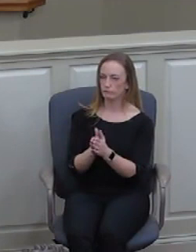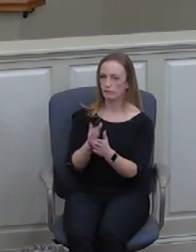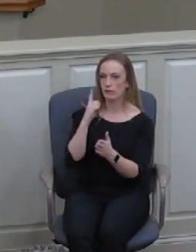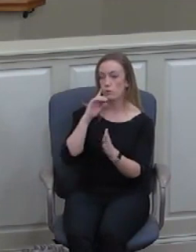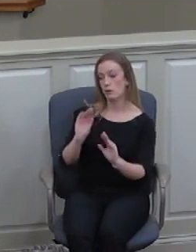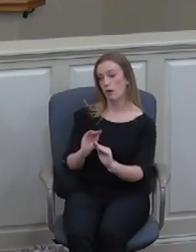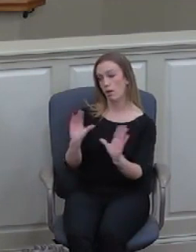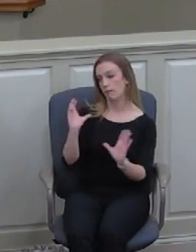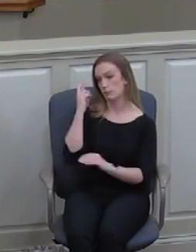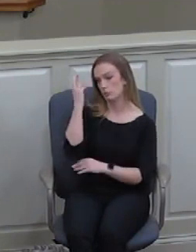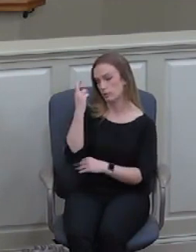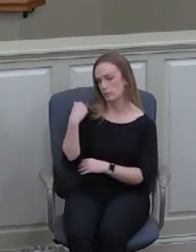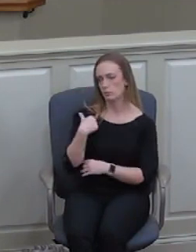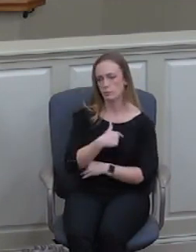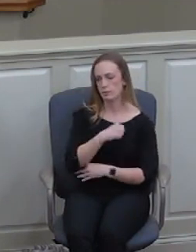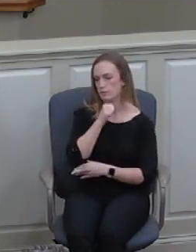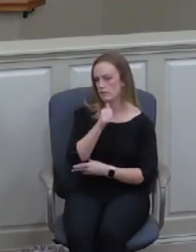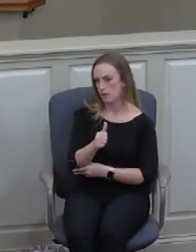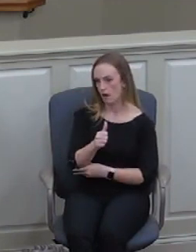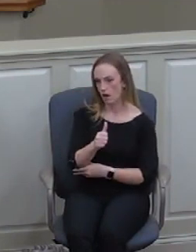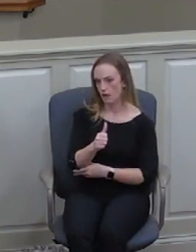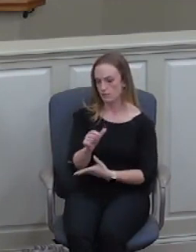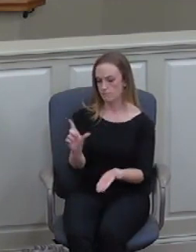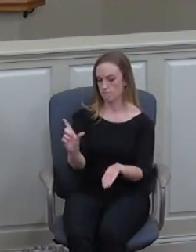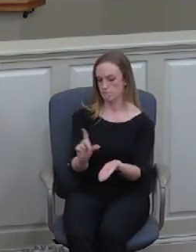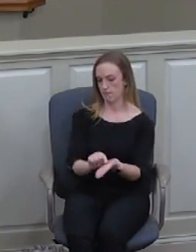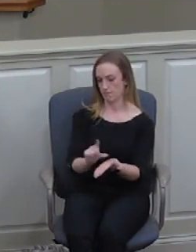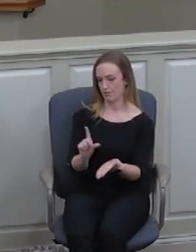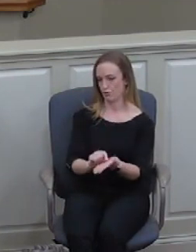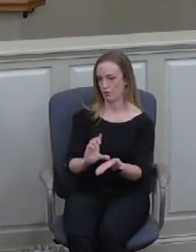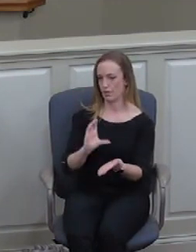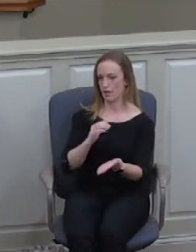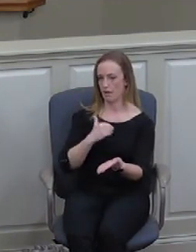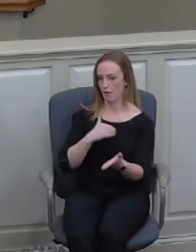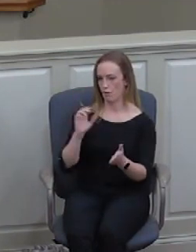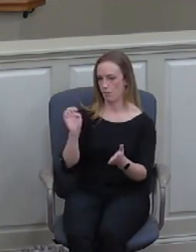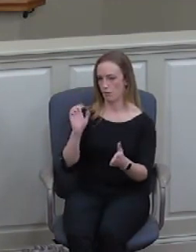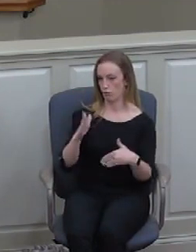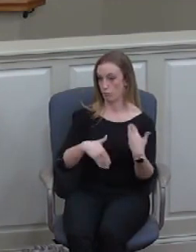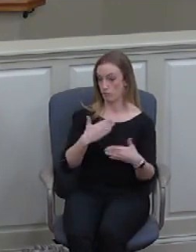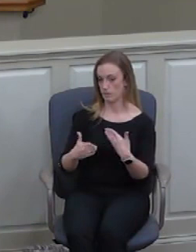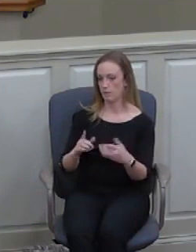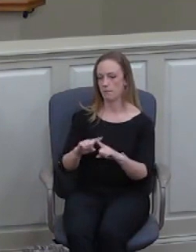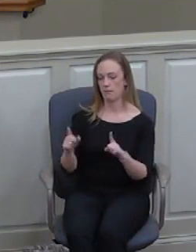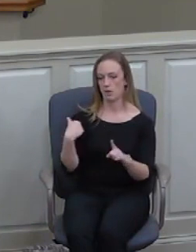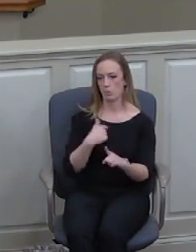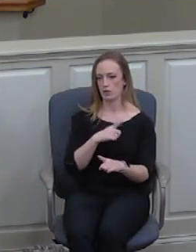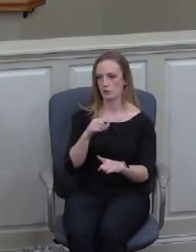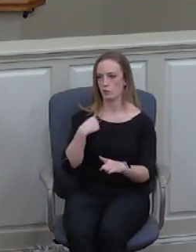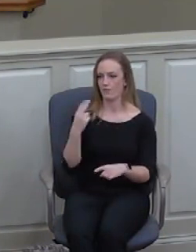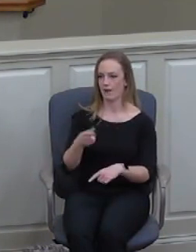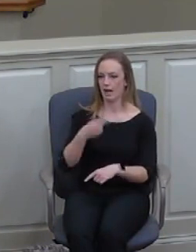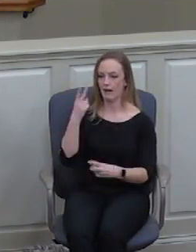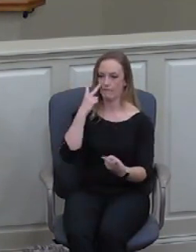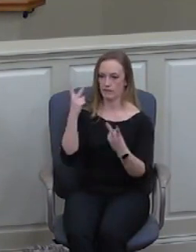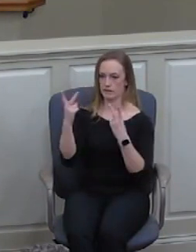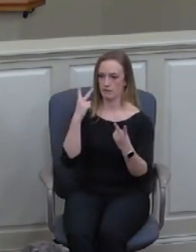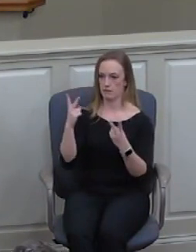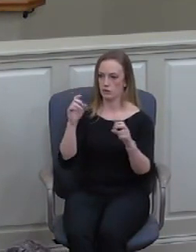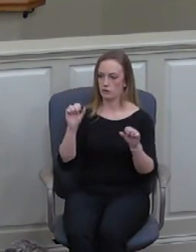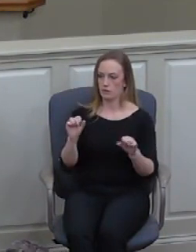obvious reasons we're not publishing, but we have a very high visibility police